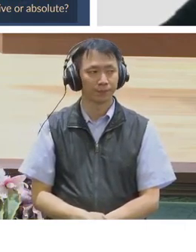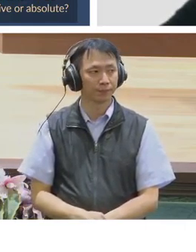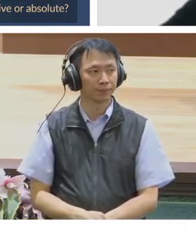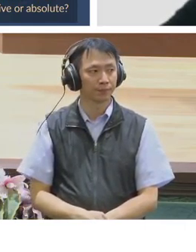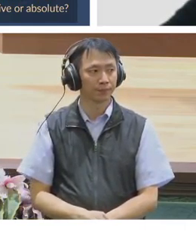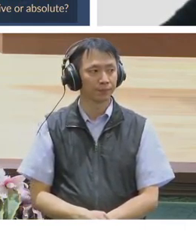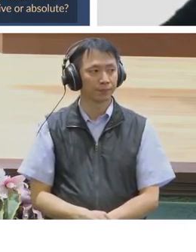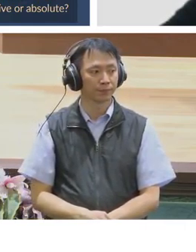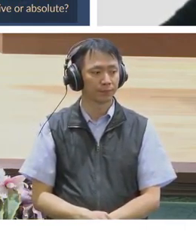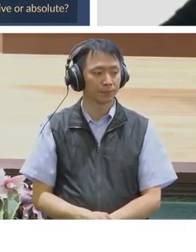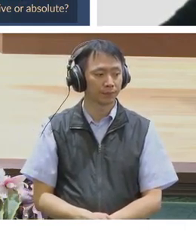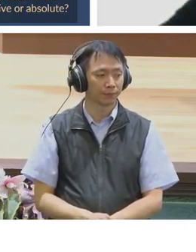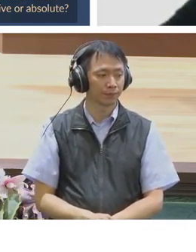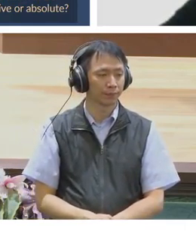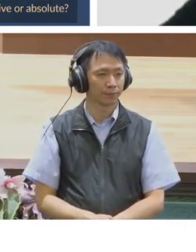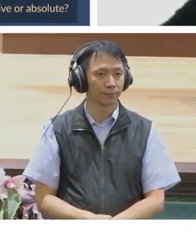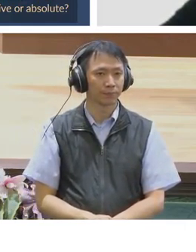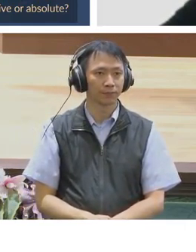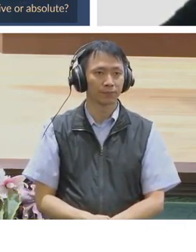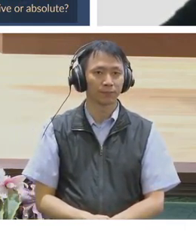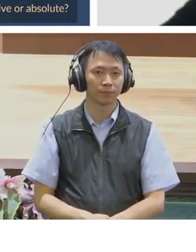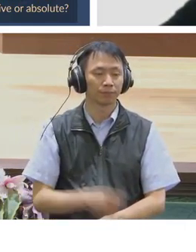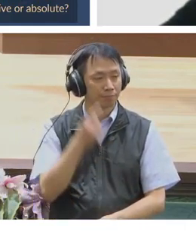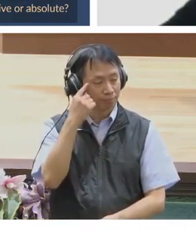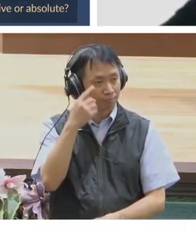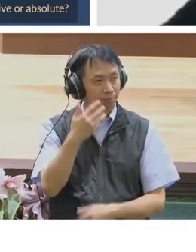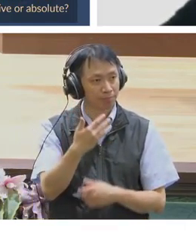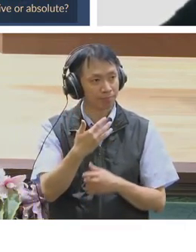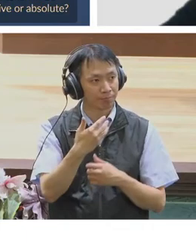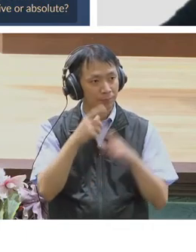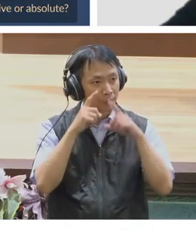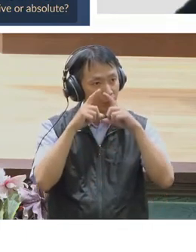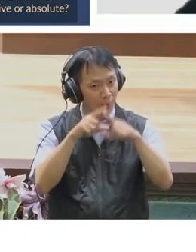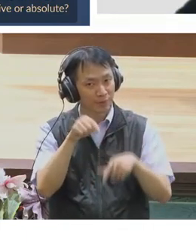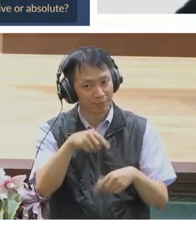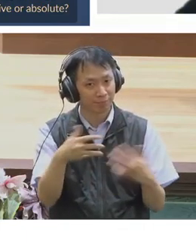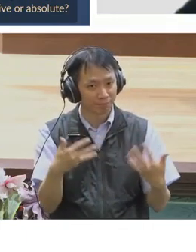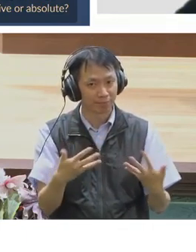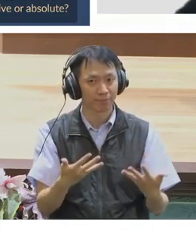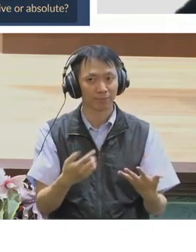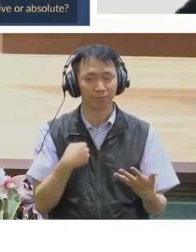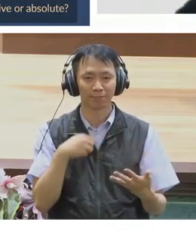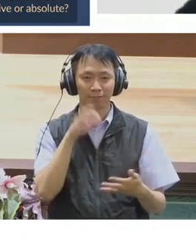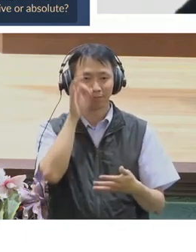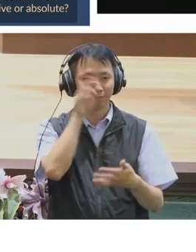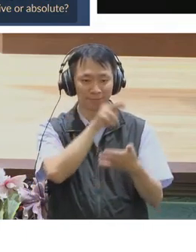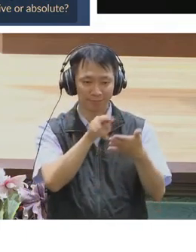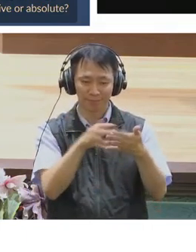Did you want me to answer there's a couple of other questions there that have been thrown up. Should I answer those?